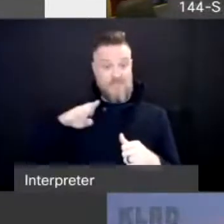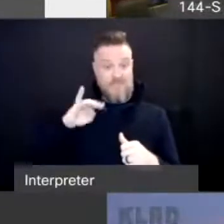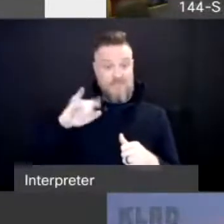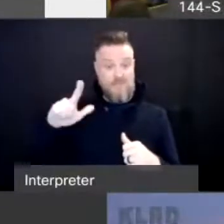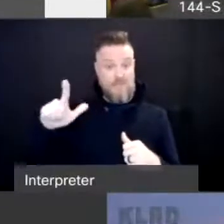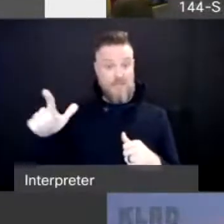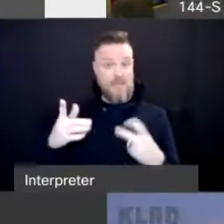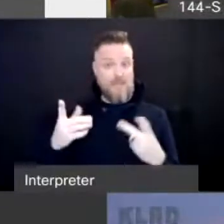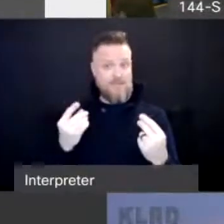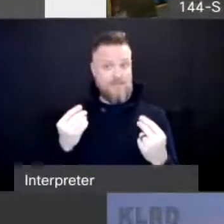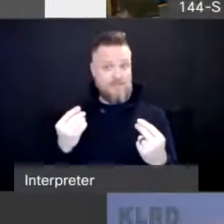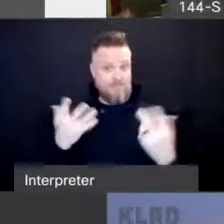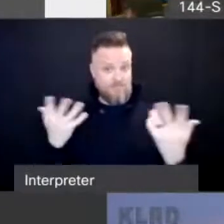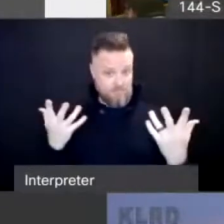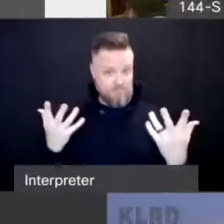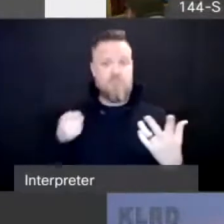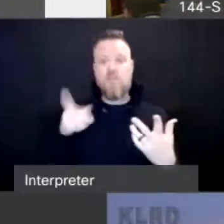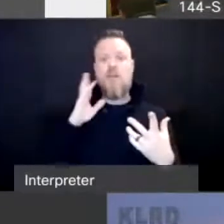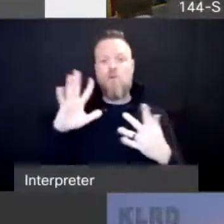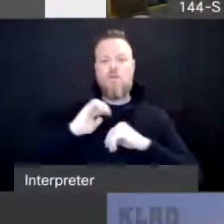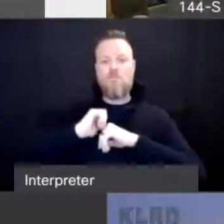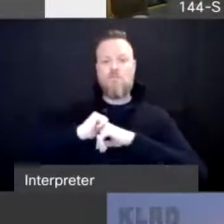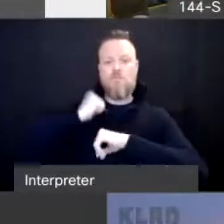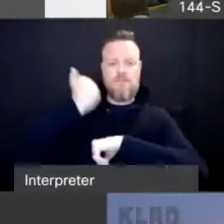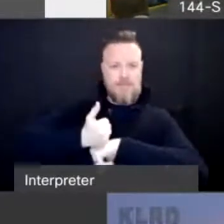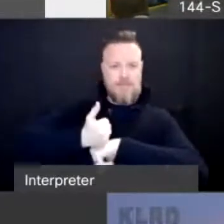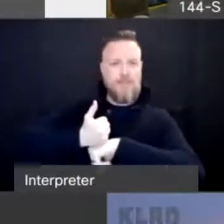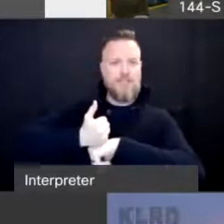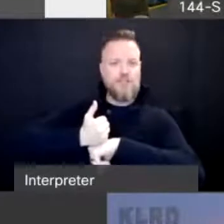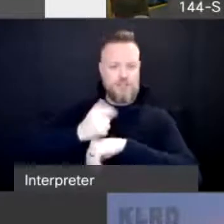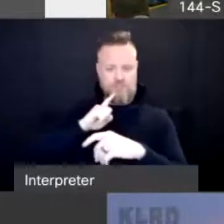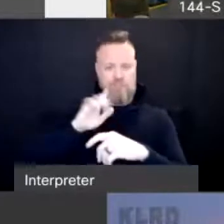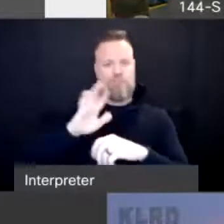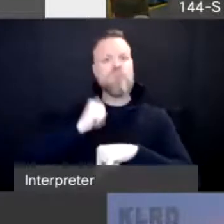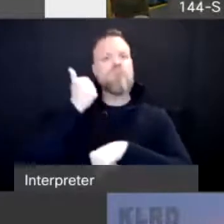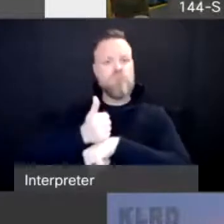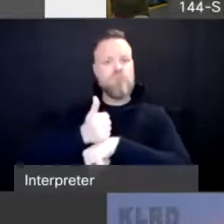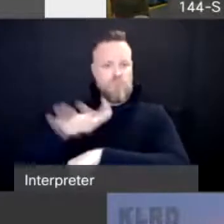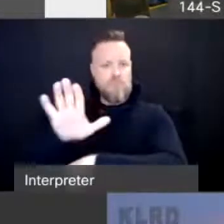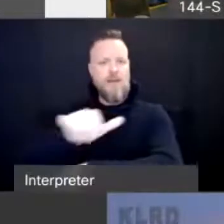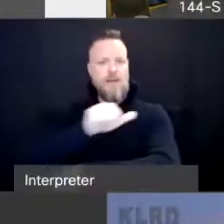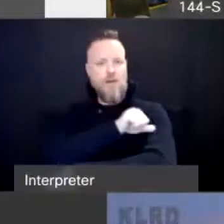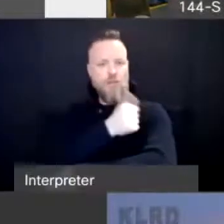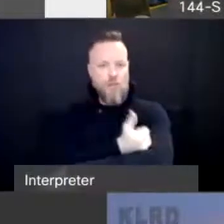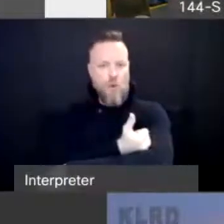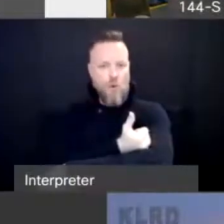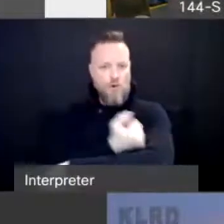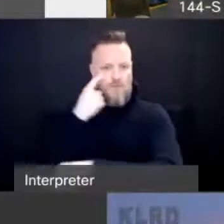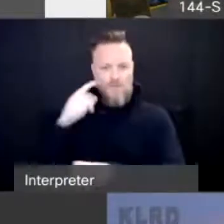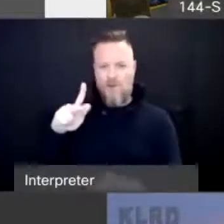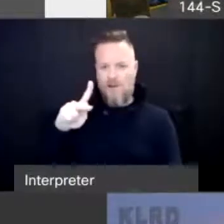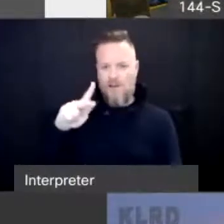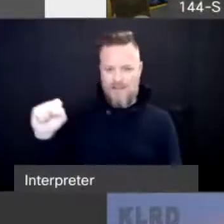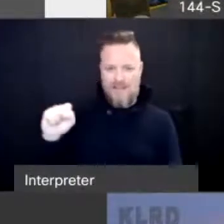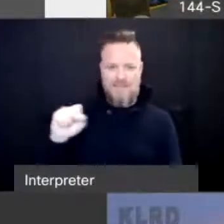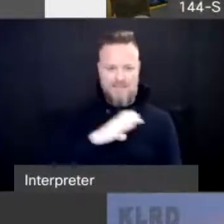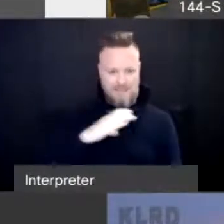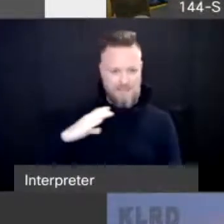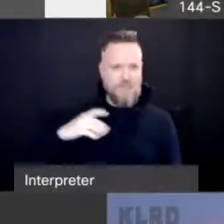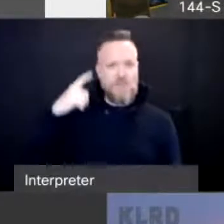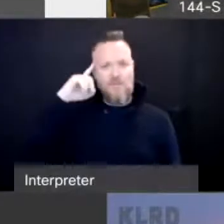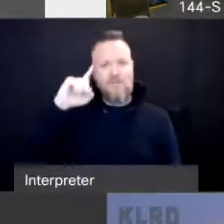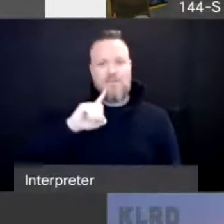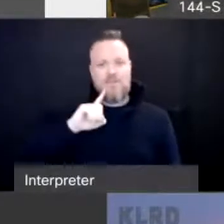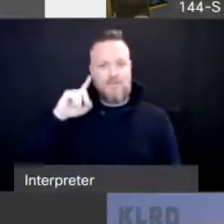does is it establishes the authority for that Kansas Commission for the Deaf and Hard